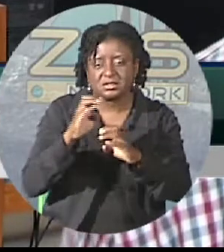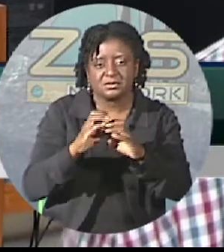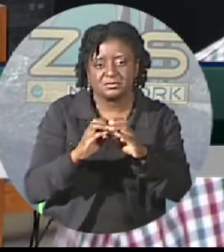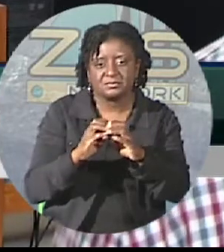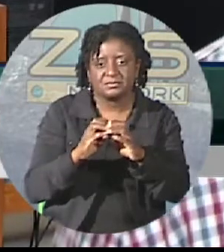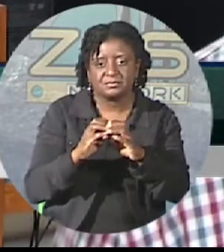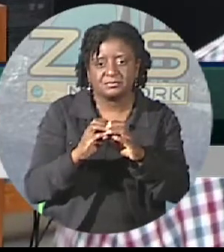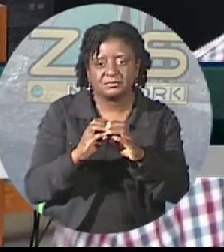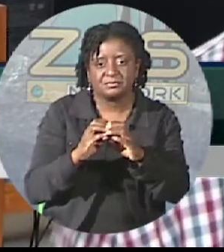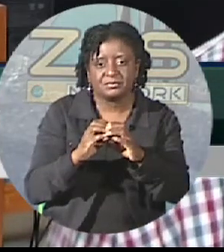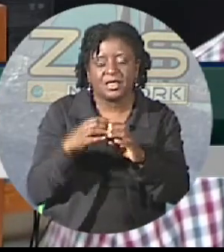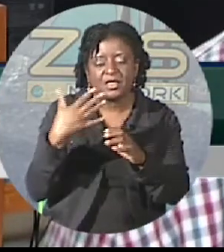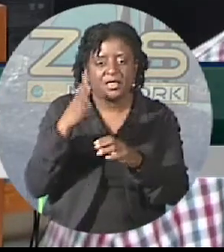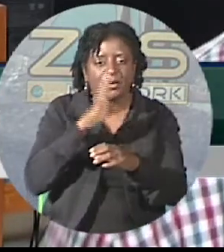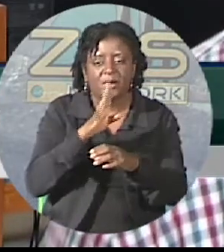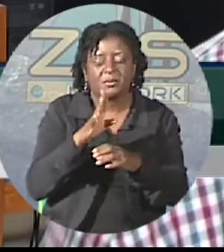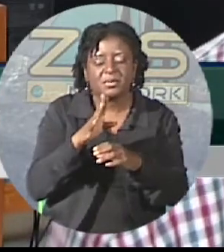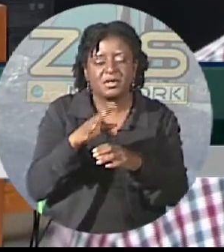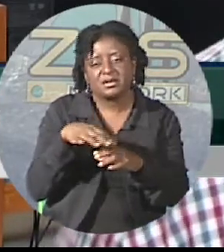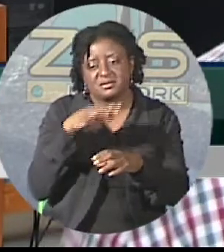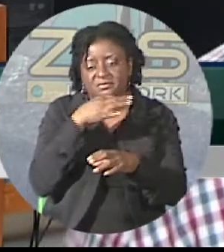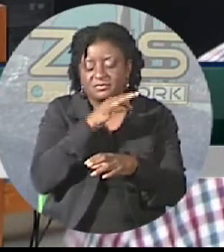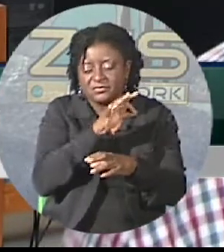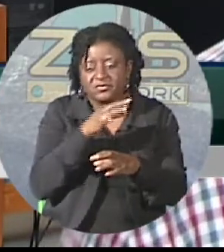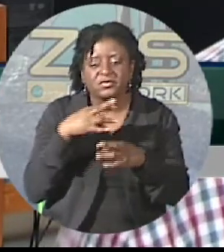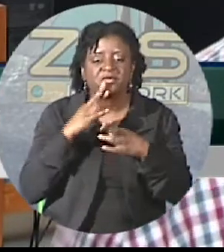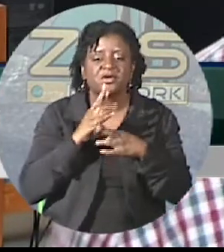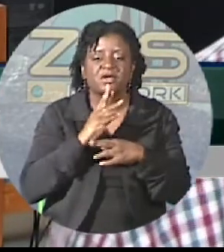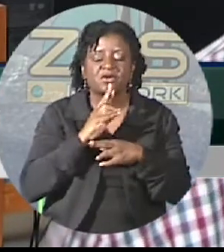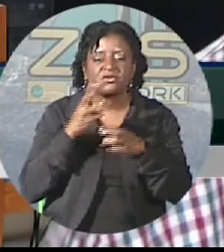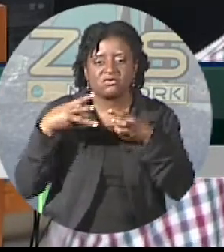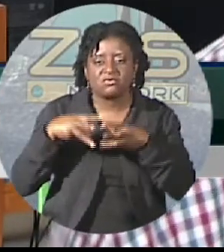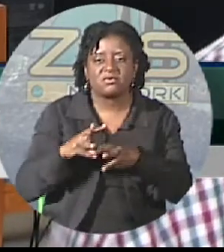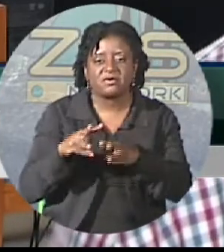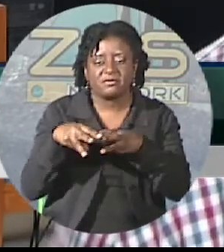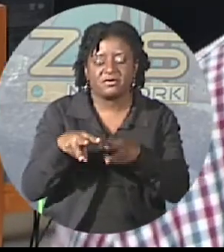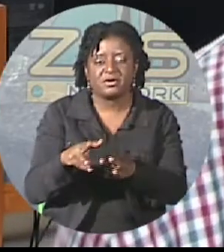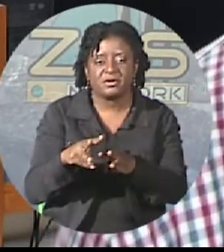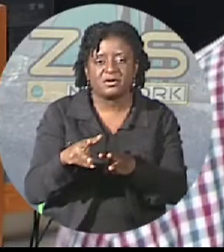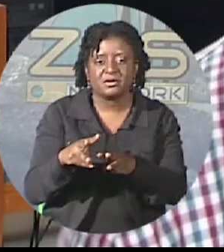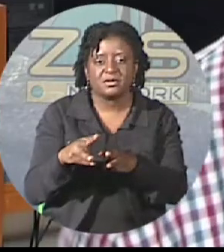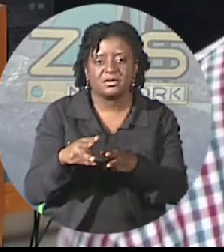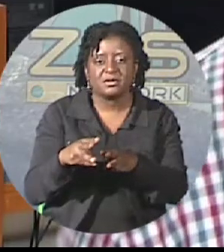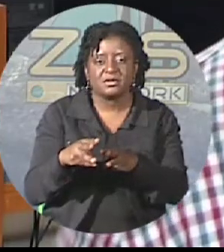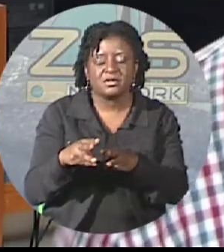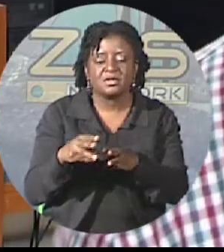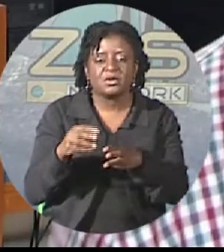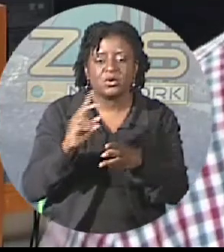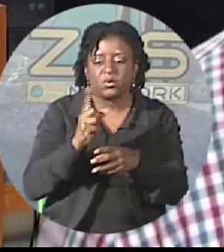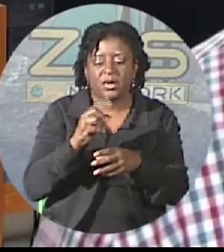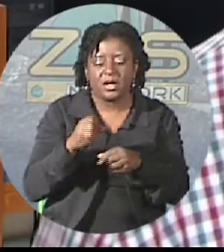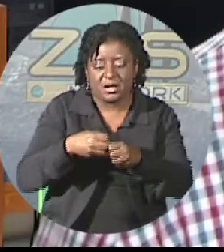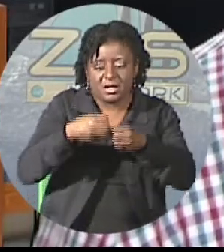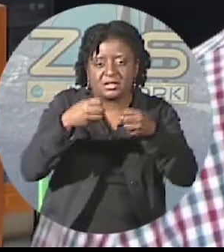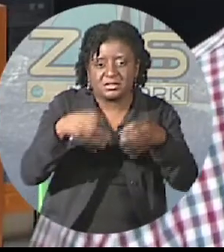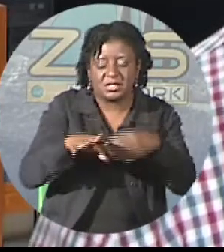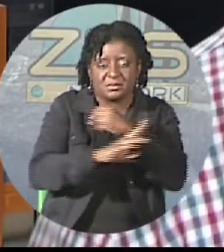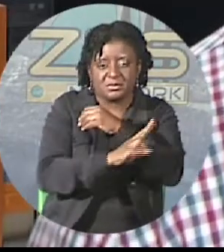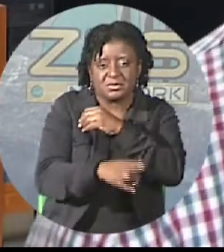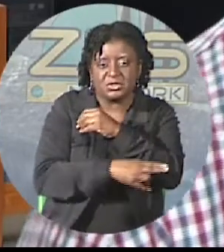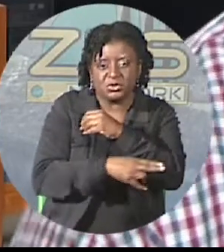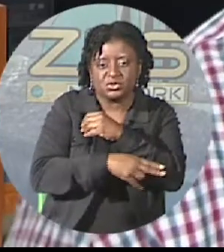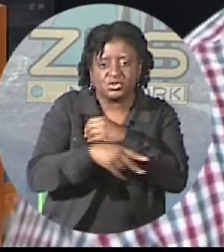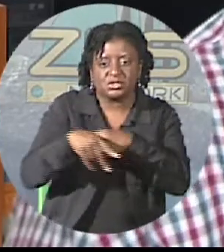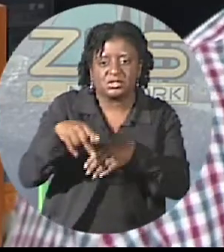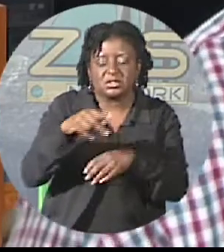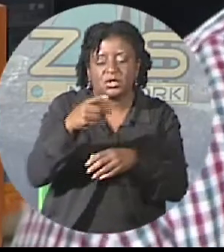where contaminants will be released. We'll be paired up with other countries from around the world, and the robot